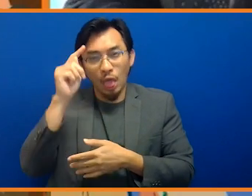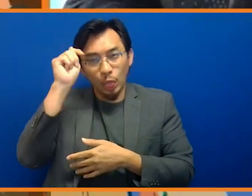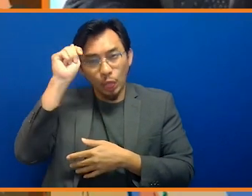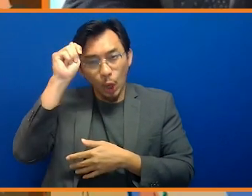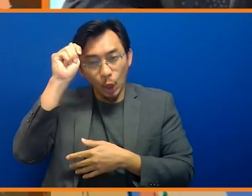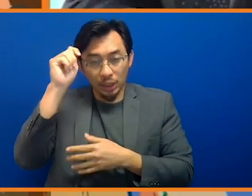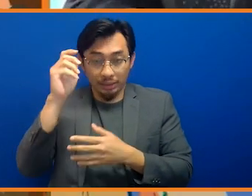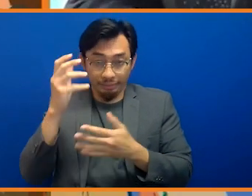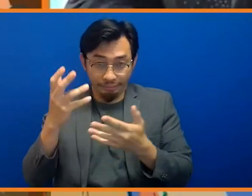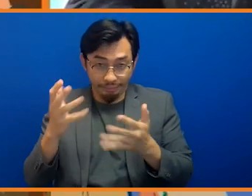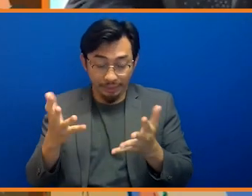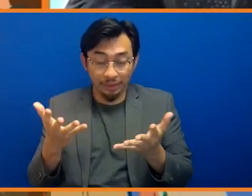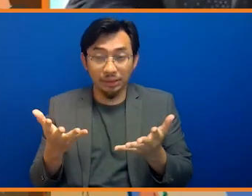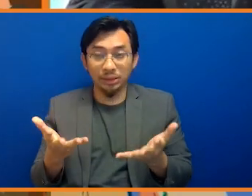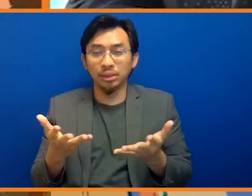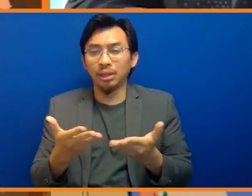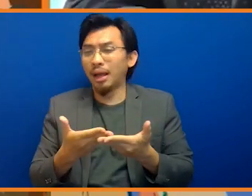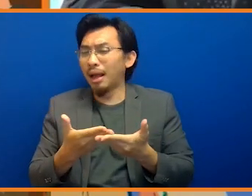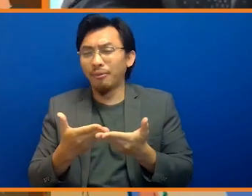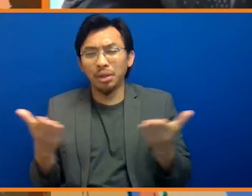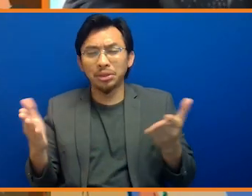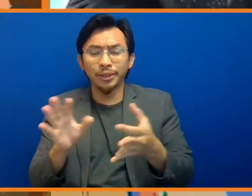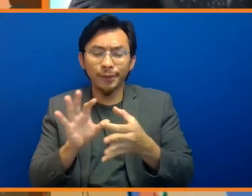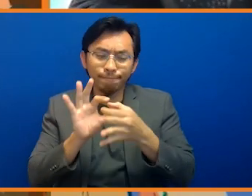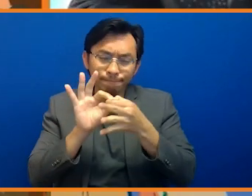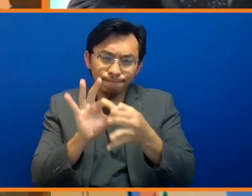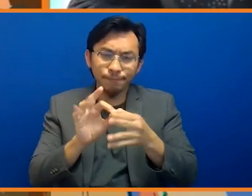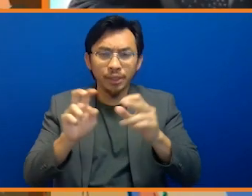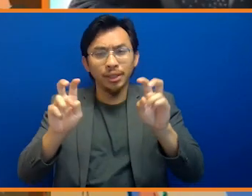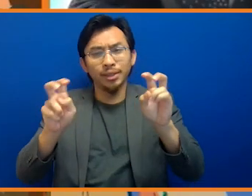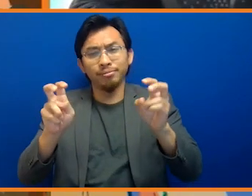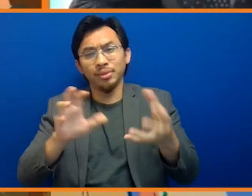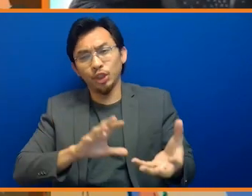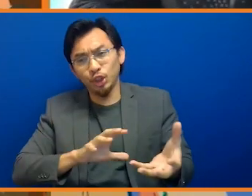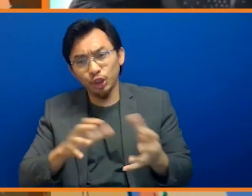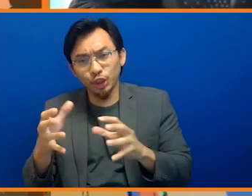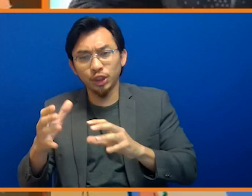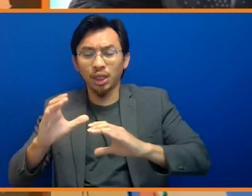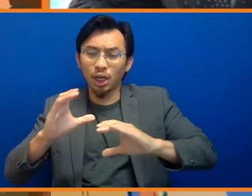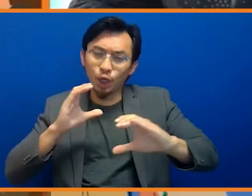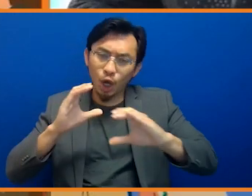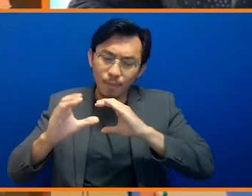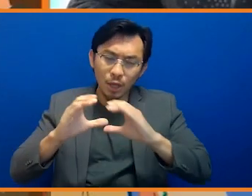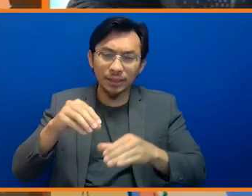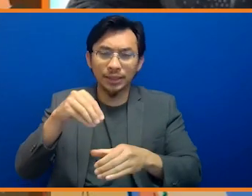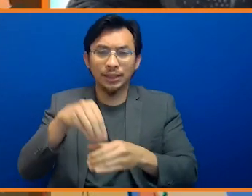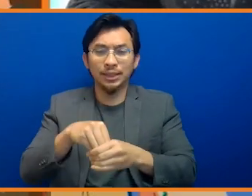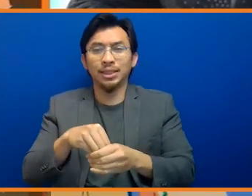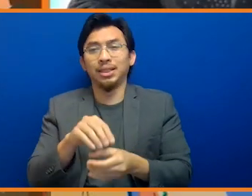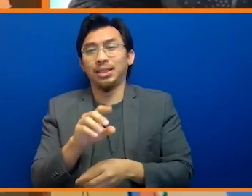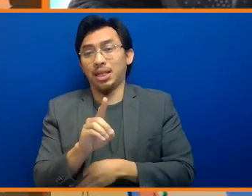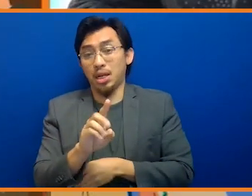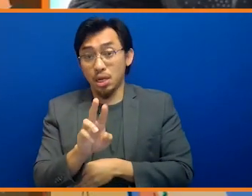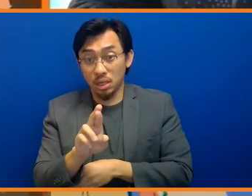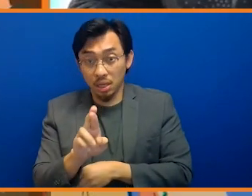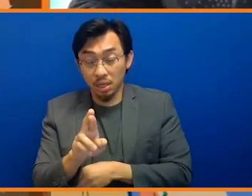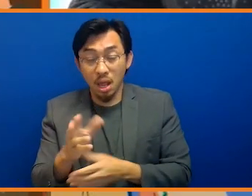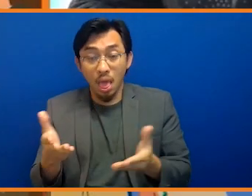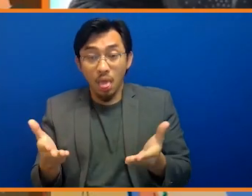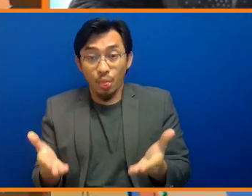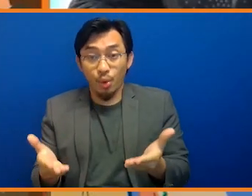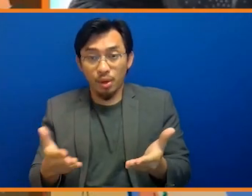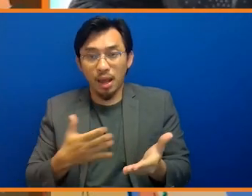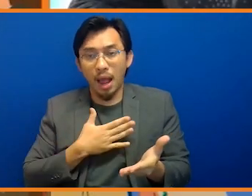theory about what everything's about disaster communication or the DRR. But today, I